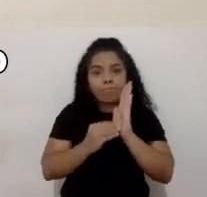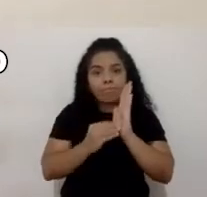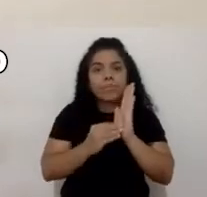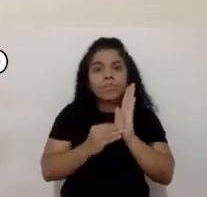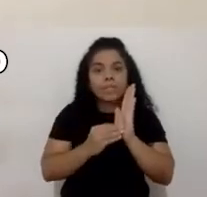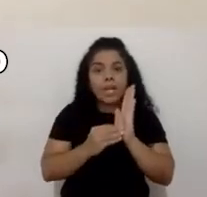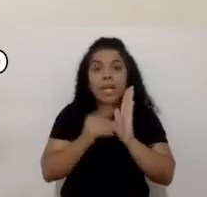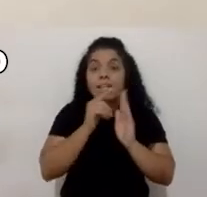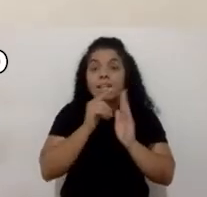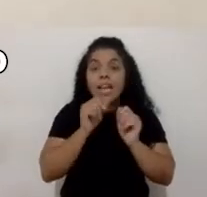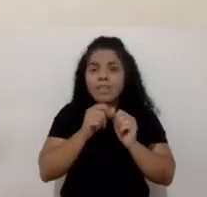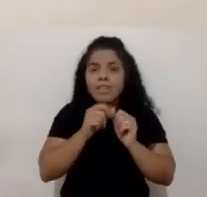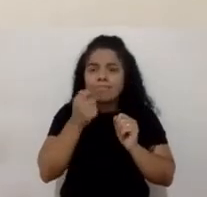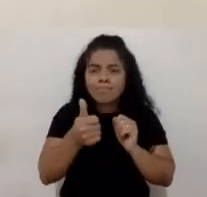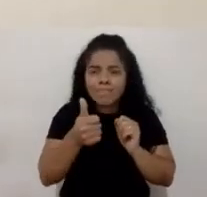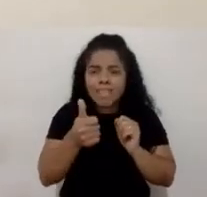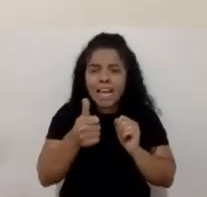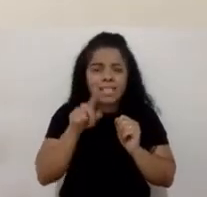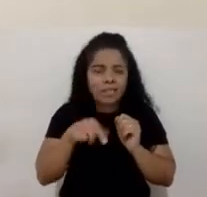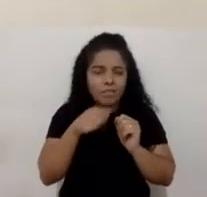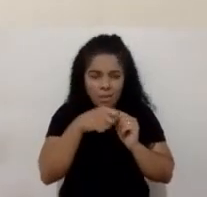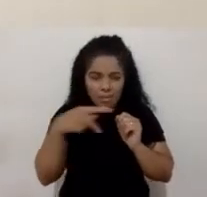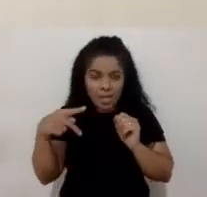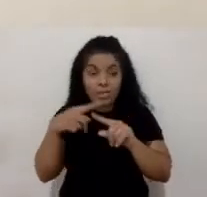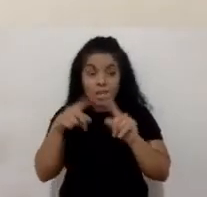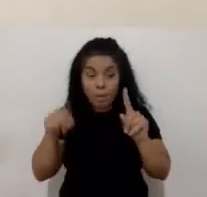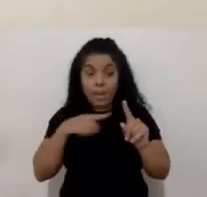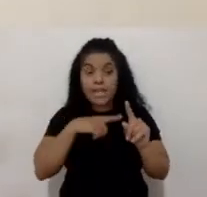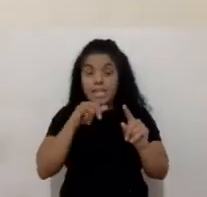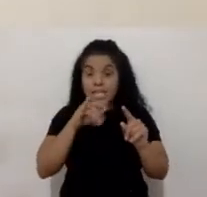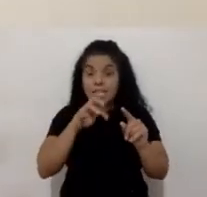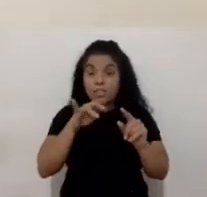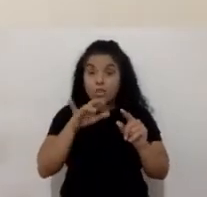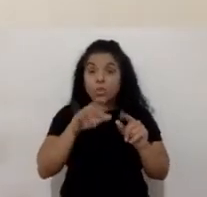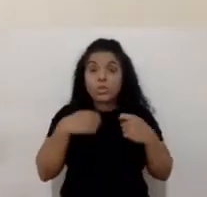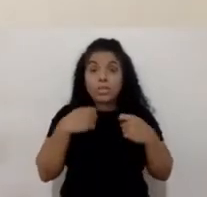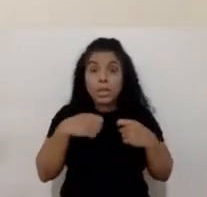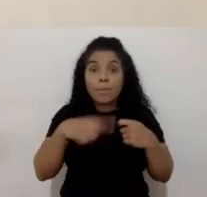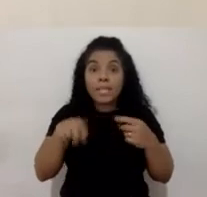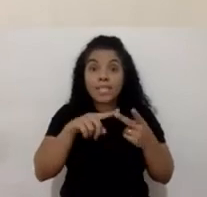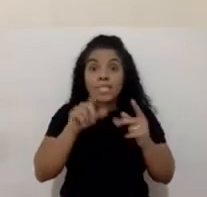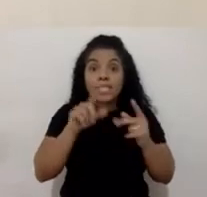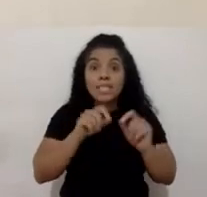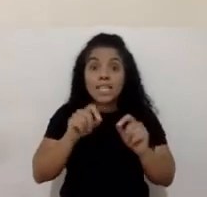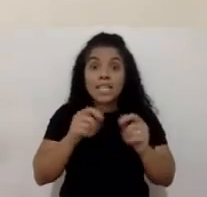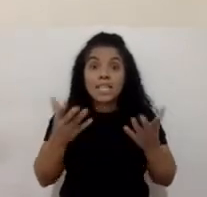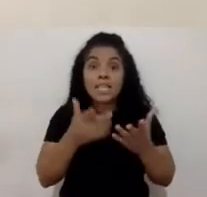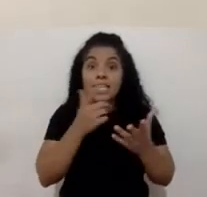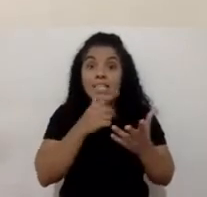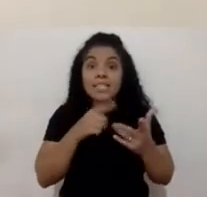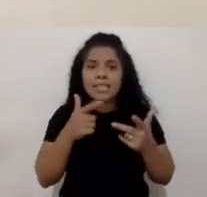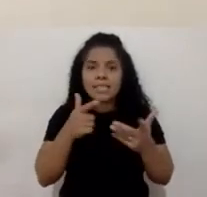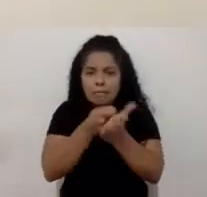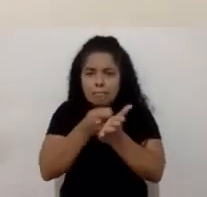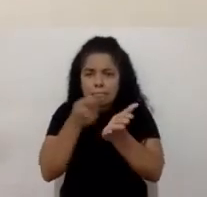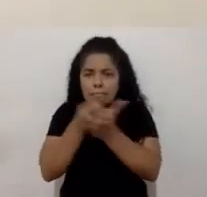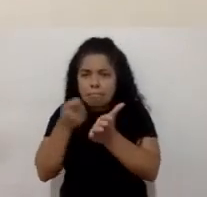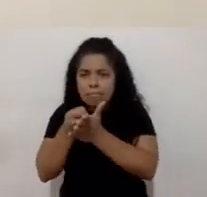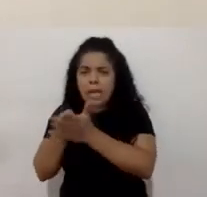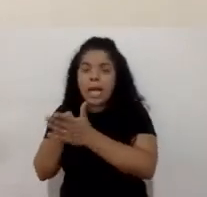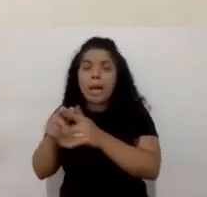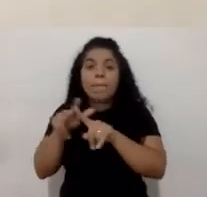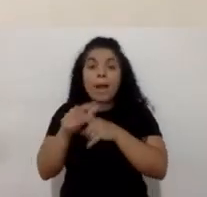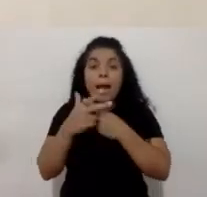bit more rigorous about keeping your test suite pruned to make sure you have those that are necessary tests